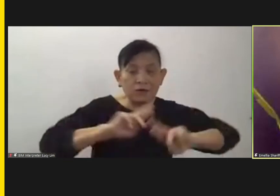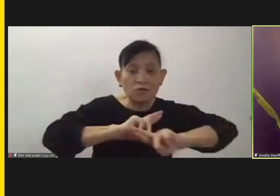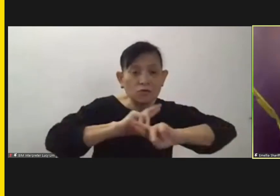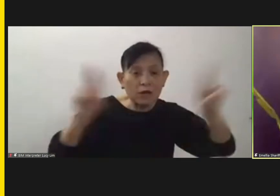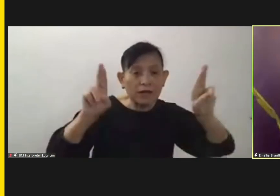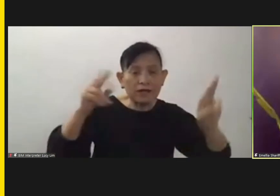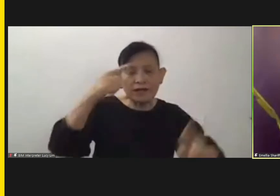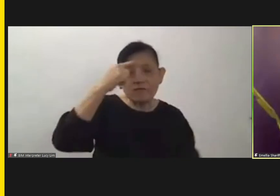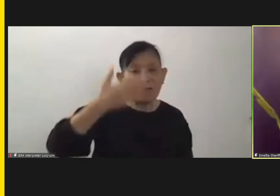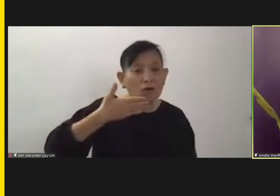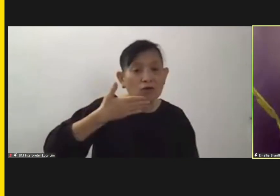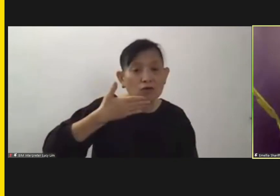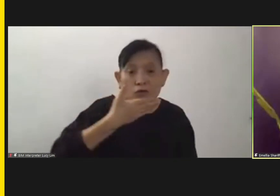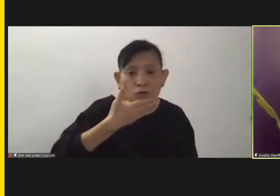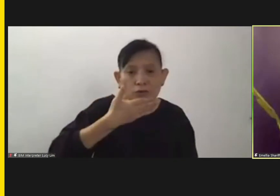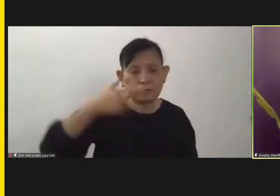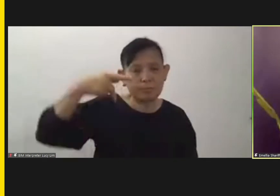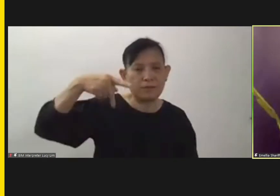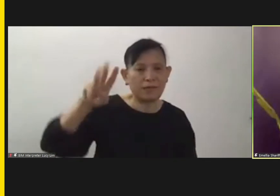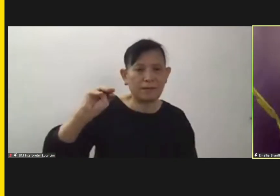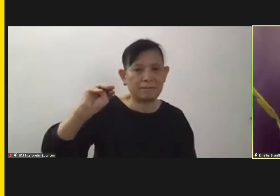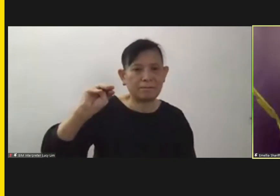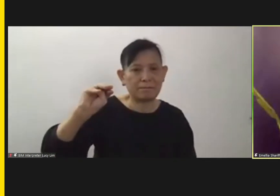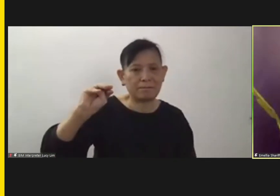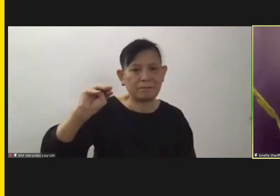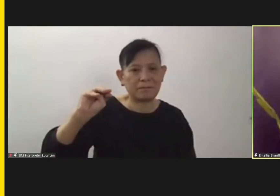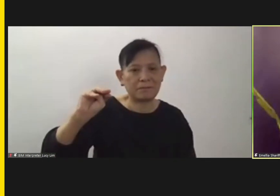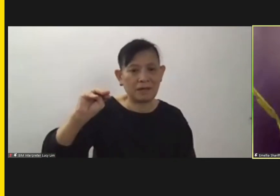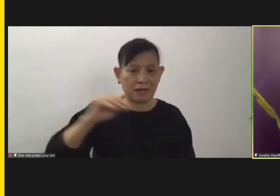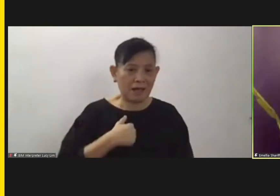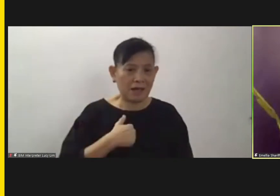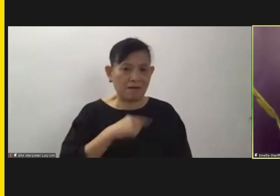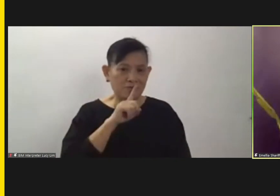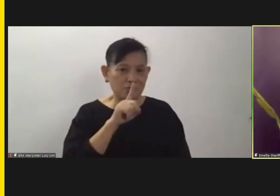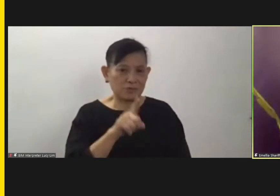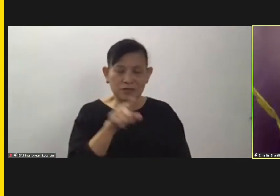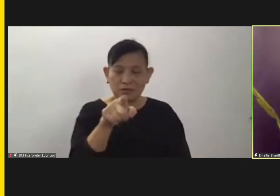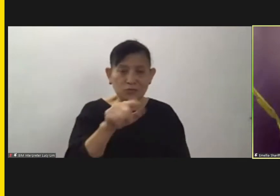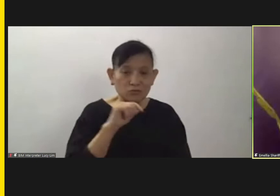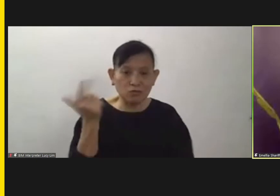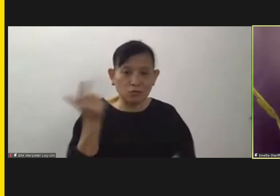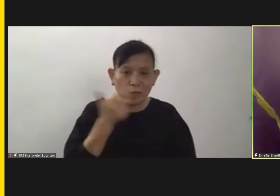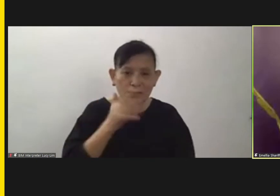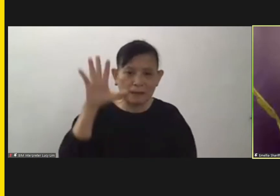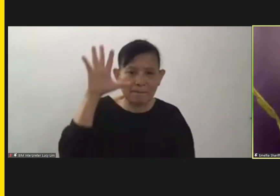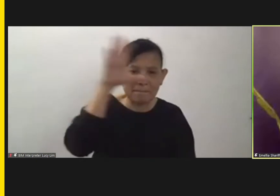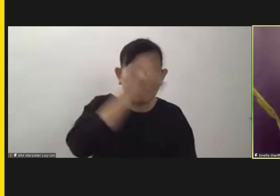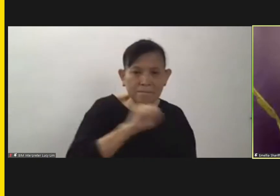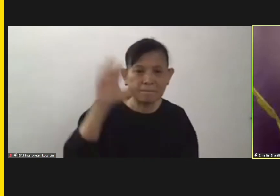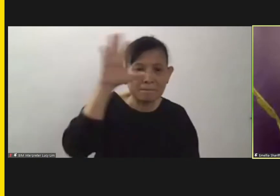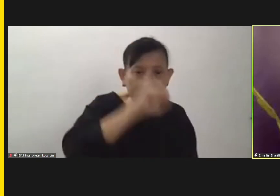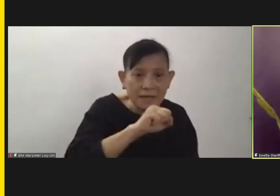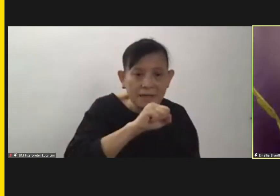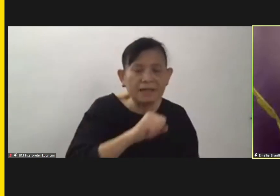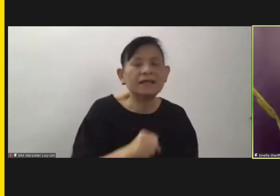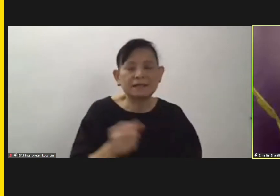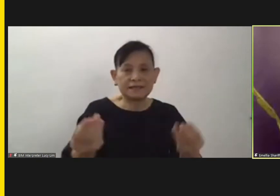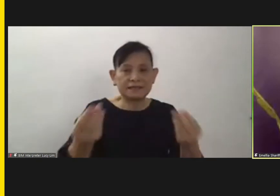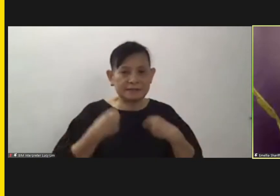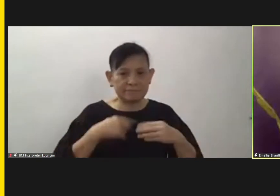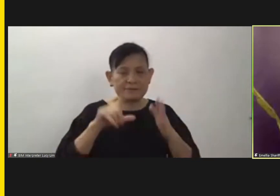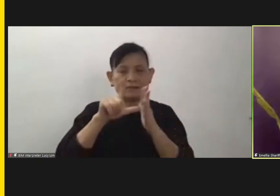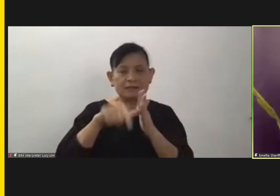youth prime minister. I think this is a conversation that you do not want to miss. So thank you so much for joining us. I hope to see you on later